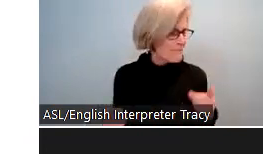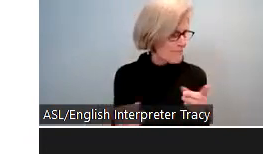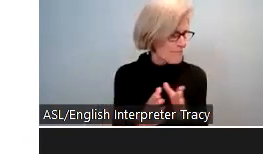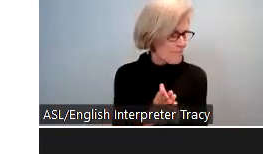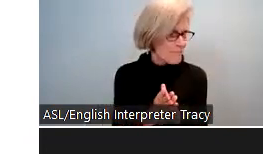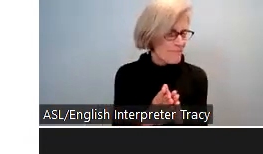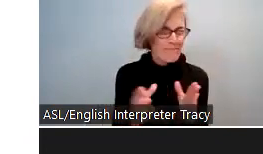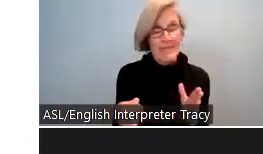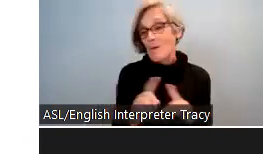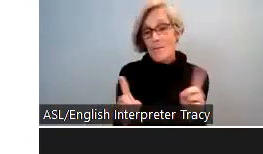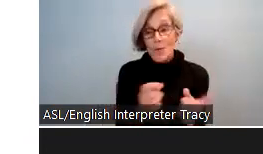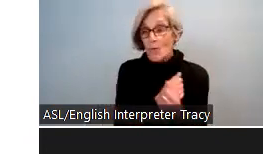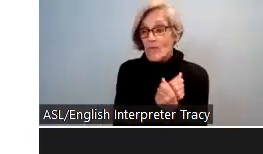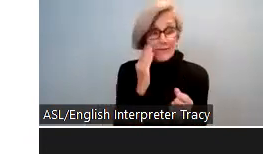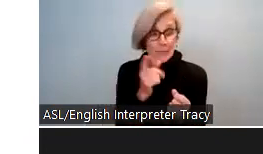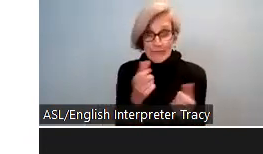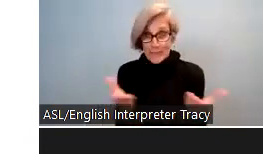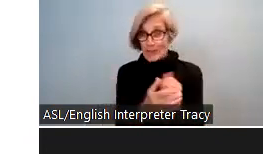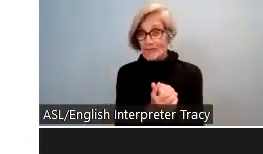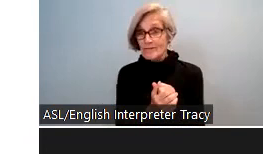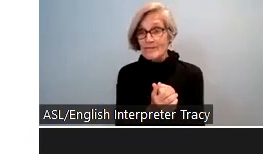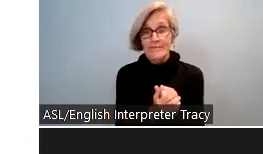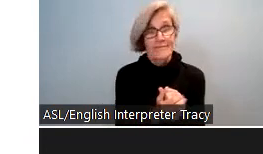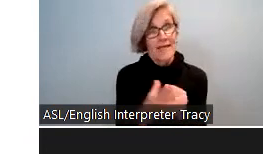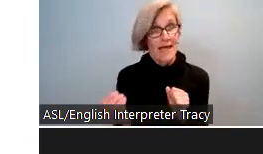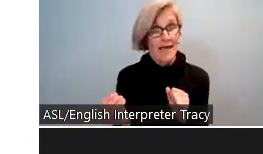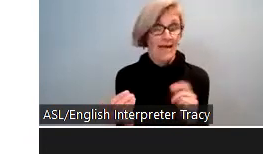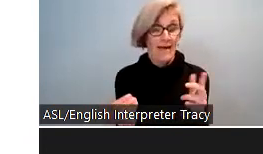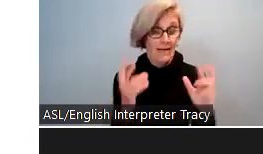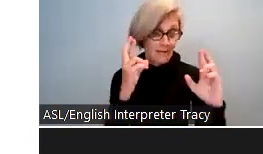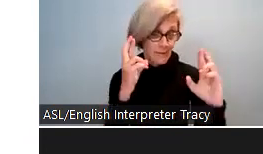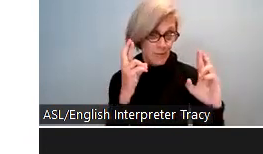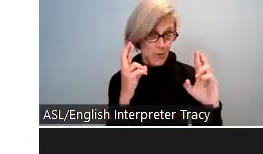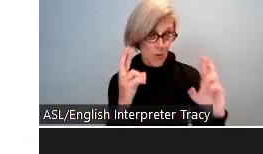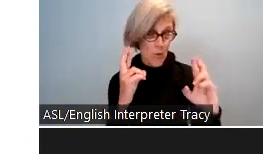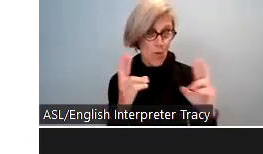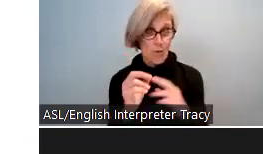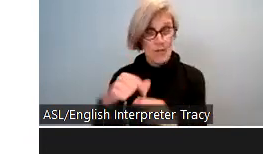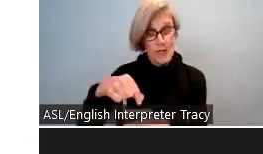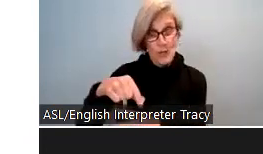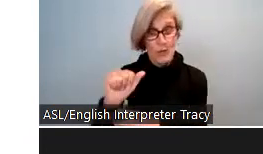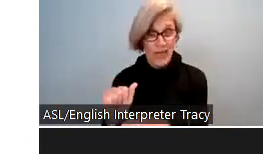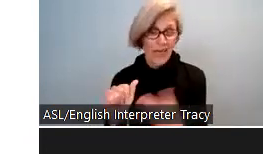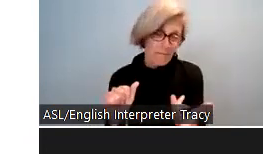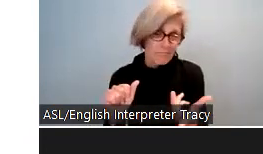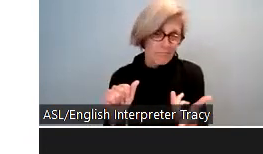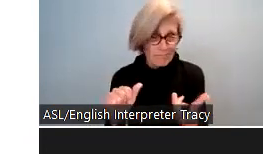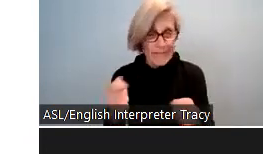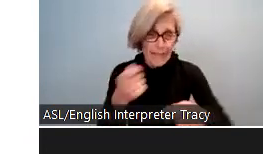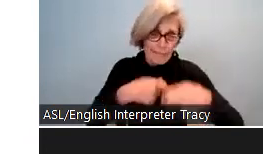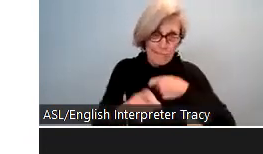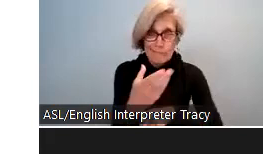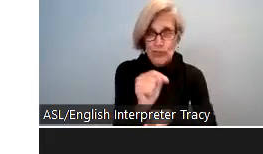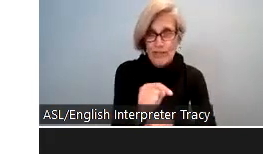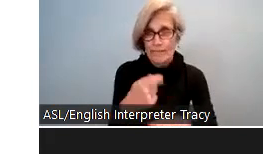love to know who's in the room, and hoping that the Q&A can serve the same purpose.